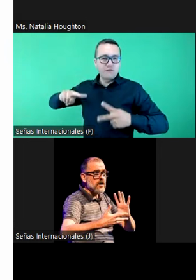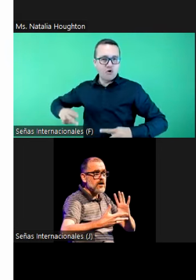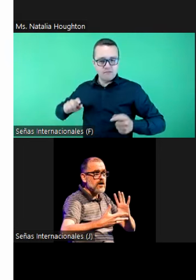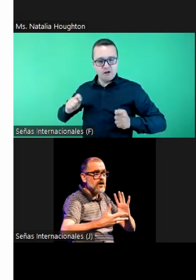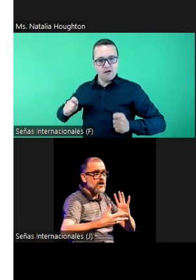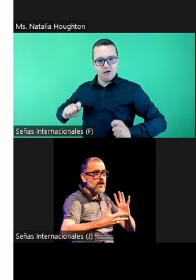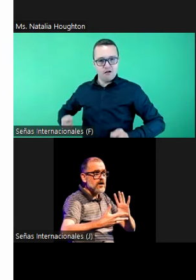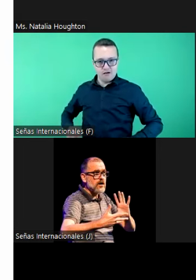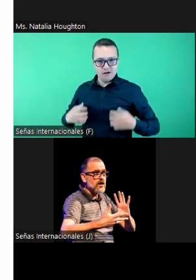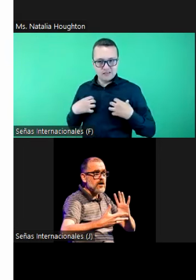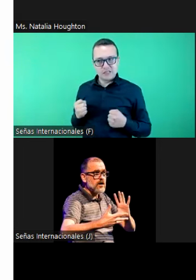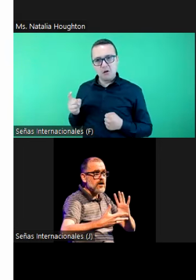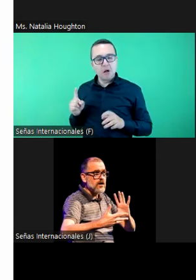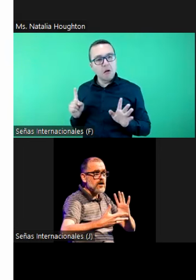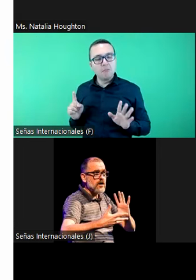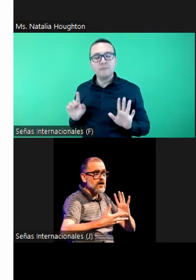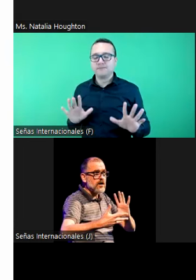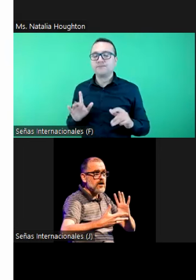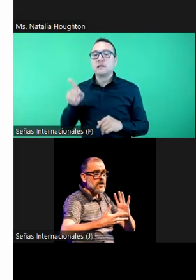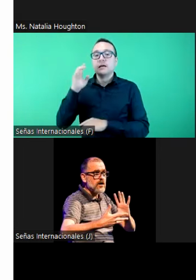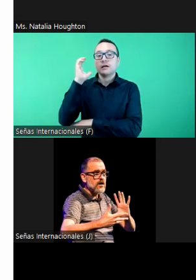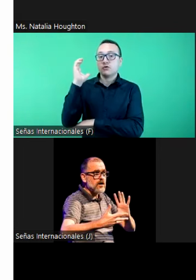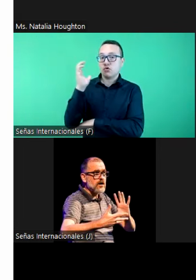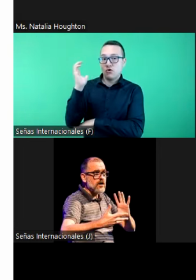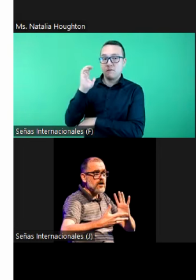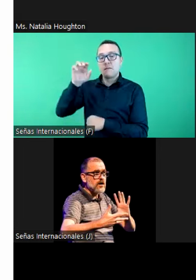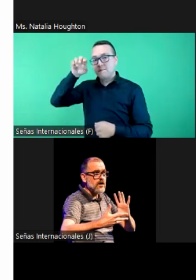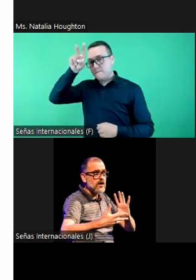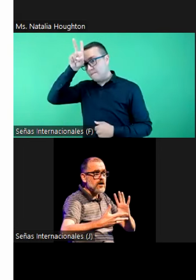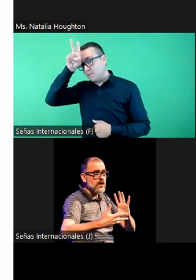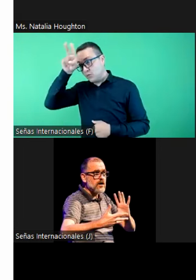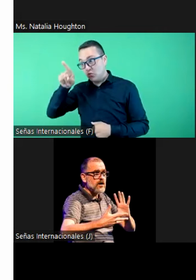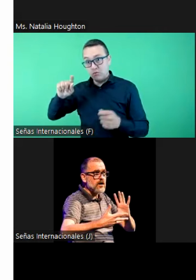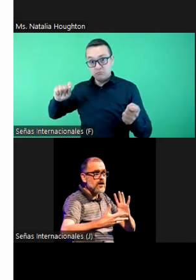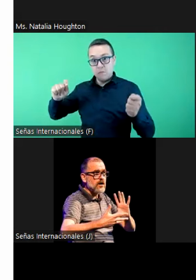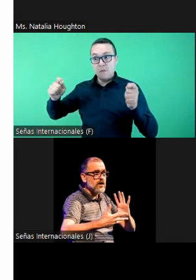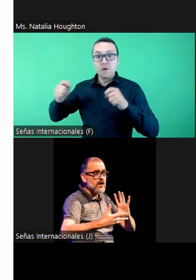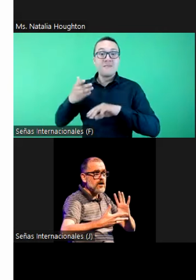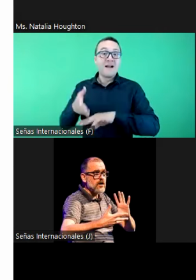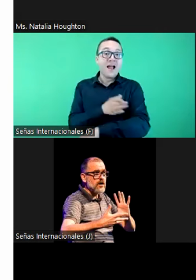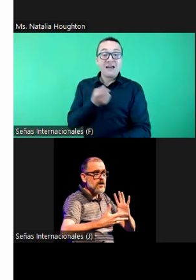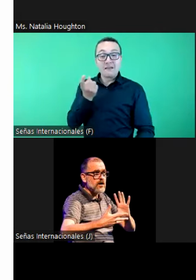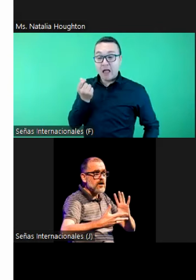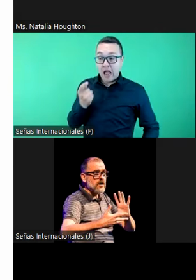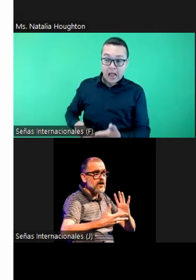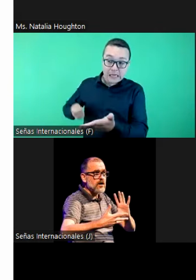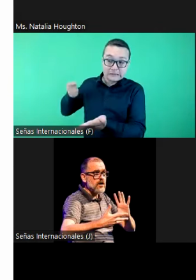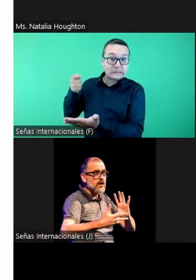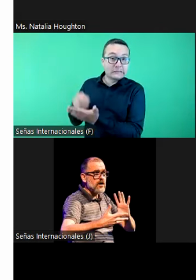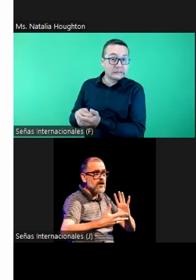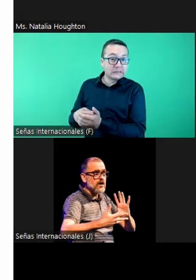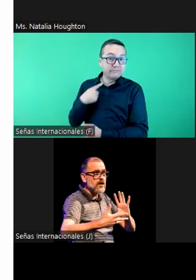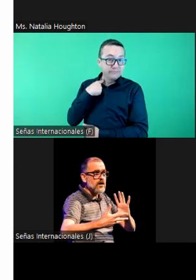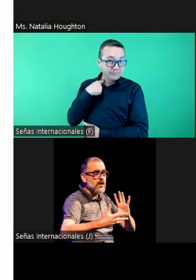reforms in the health service. In the case of Colombia and Peru, we have seen very